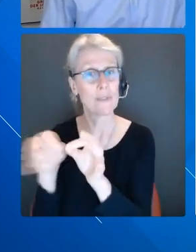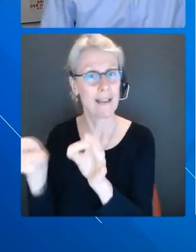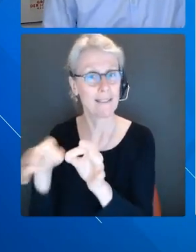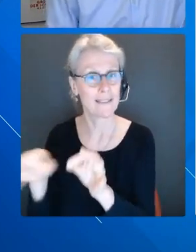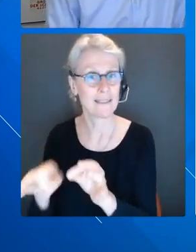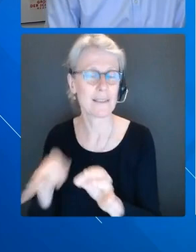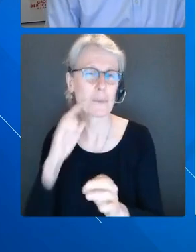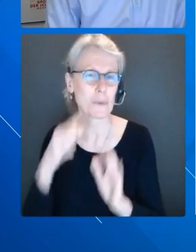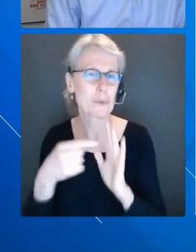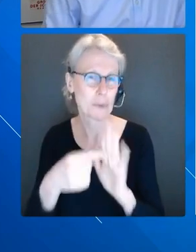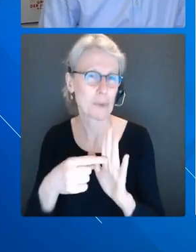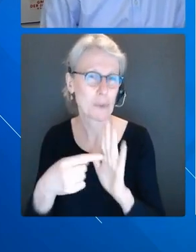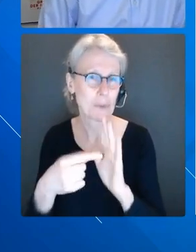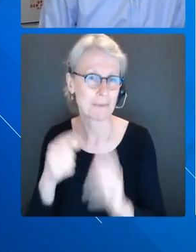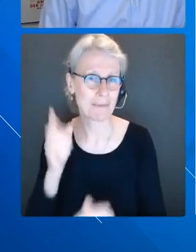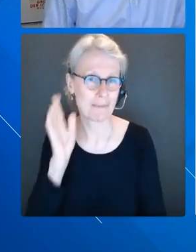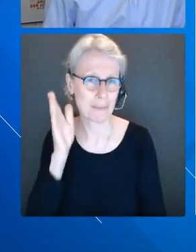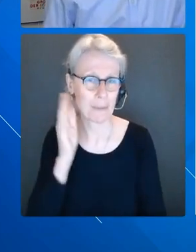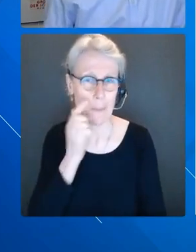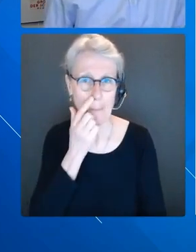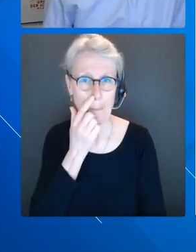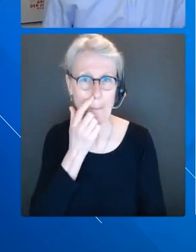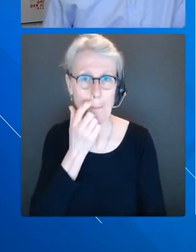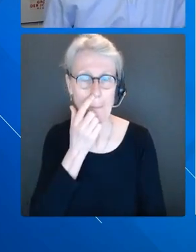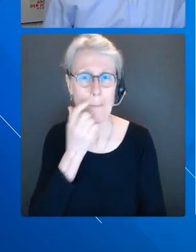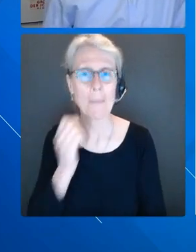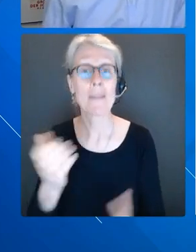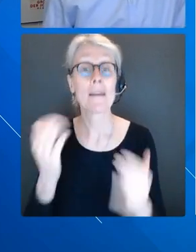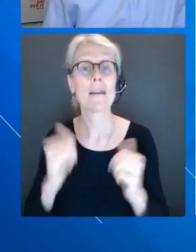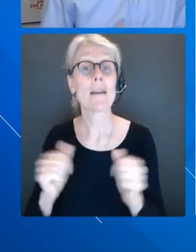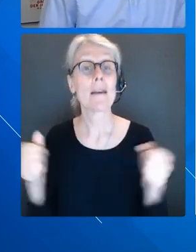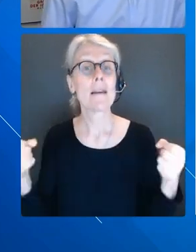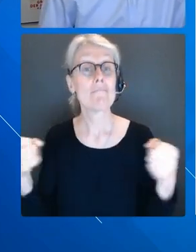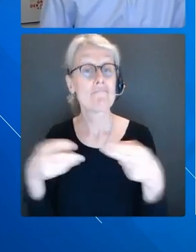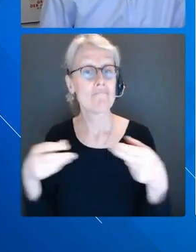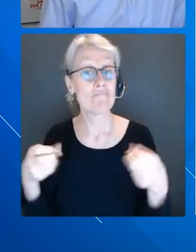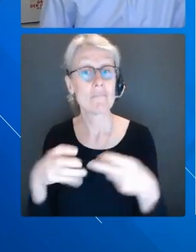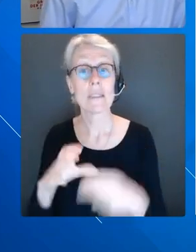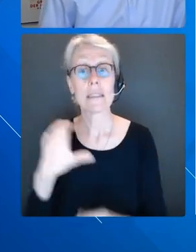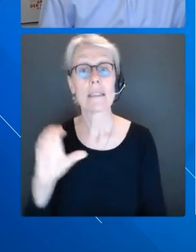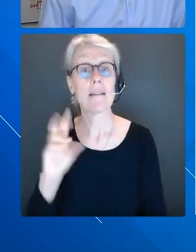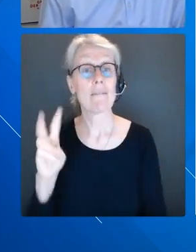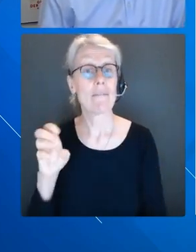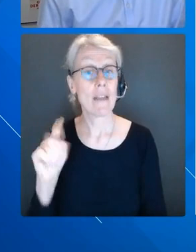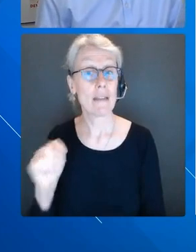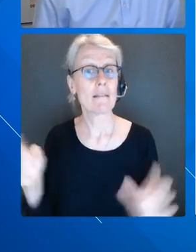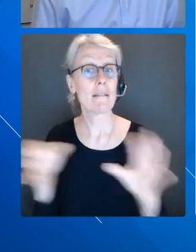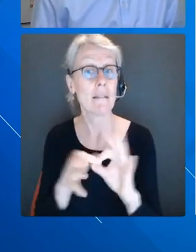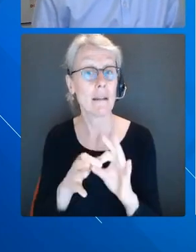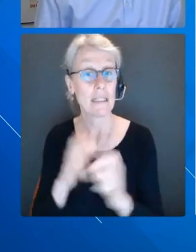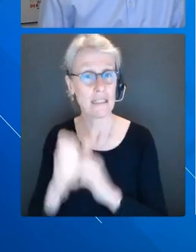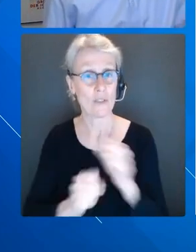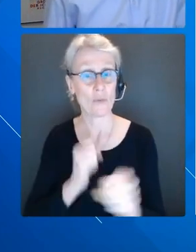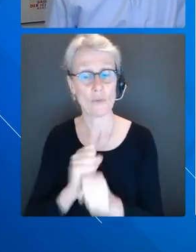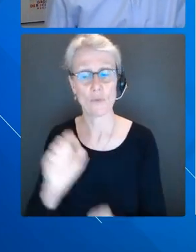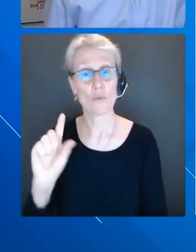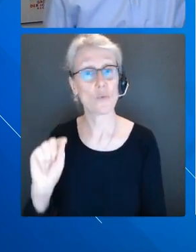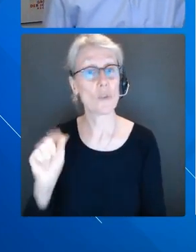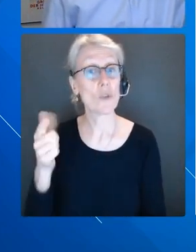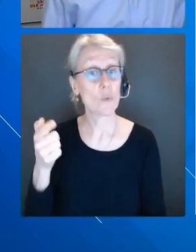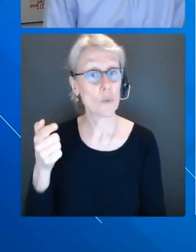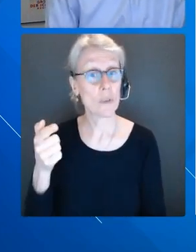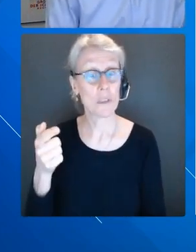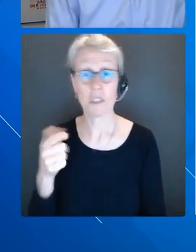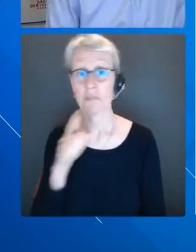So, captions. Here's this really nice, interesting podcast about Cvent Connect 2021 from 2 years ago. I have no idea